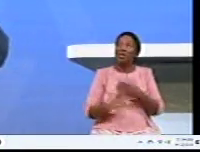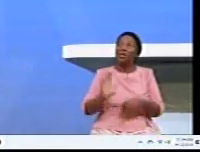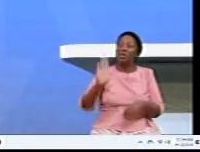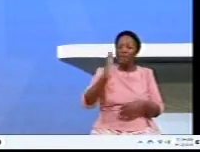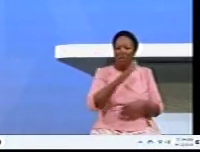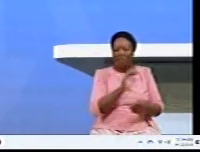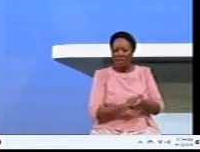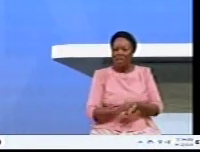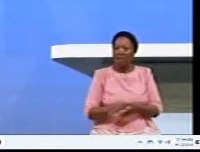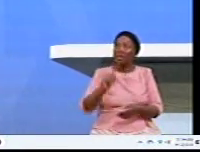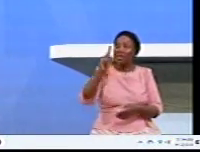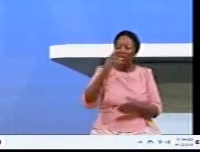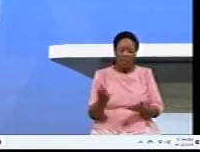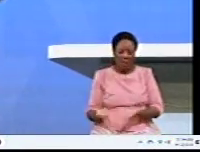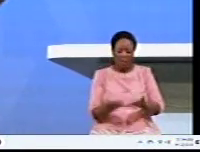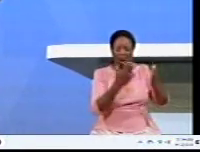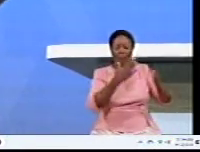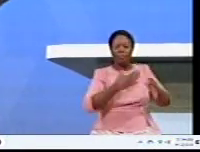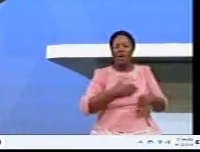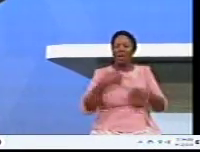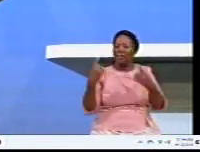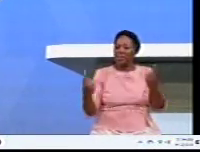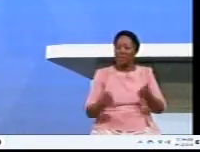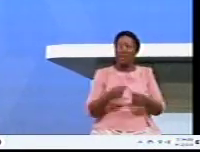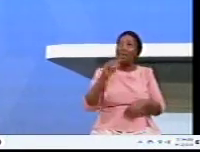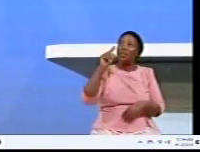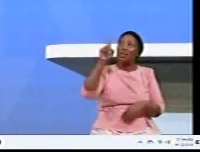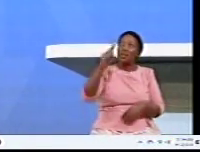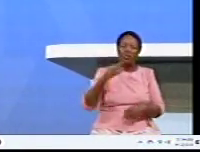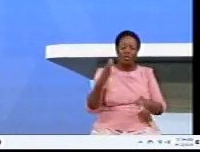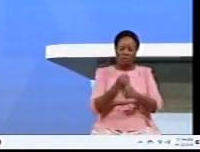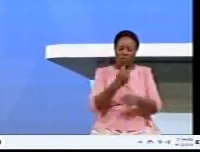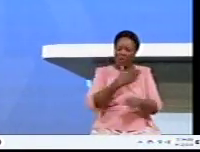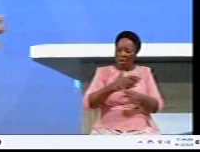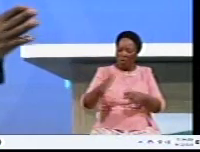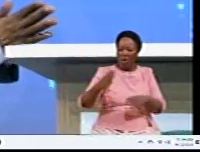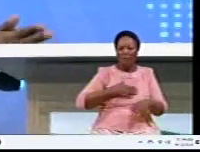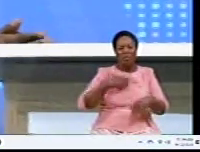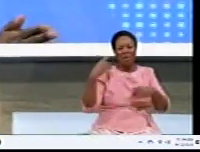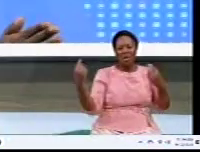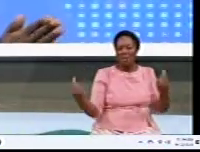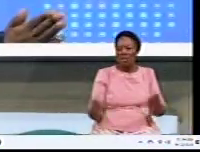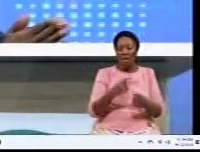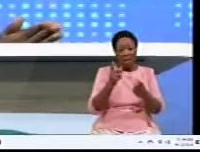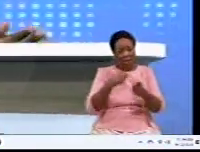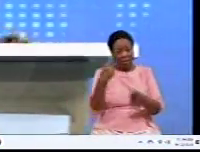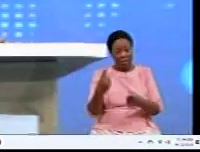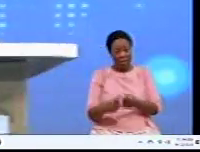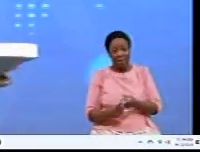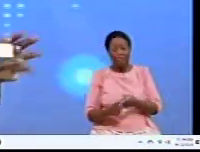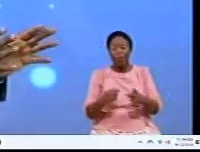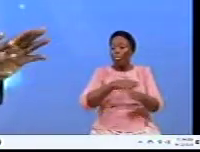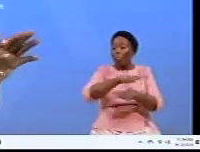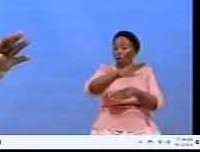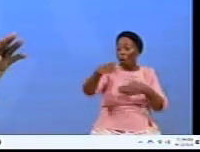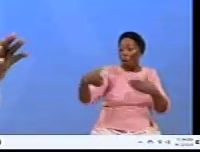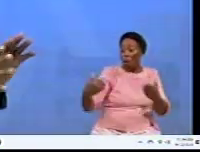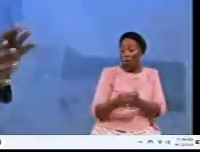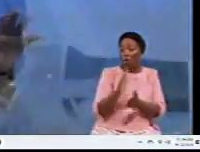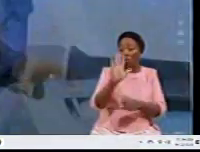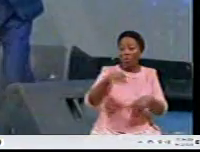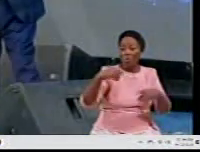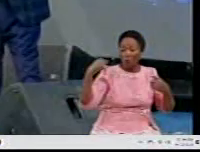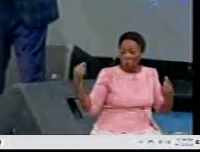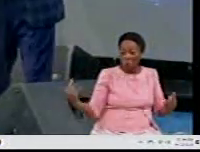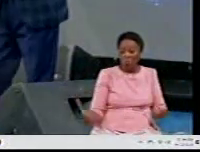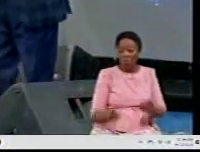he bore my sin, he took away my sin. Then all your trespasses